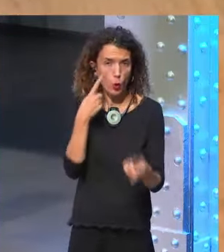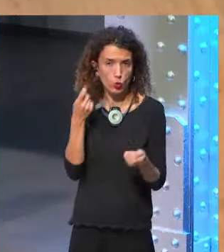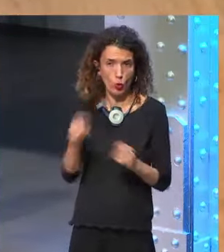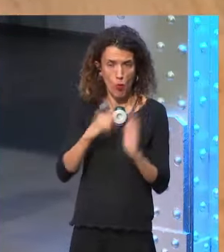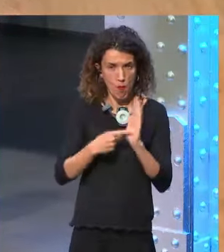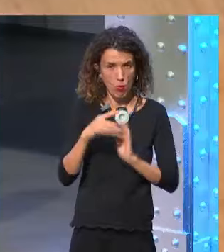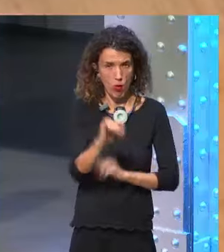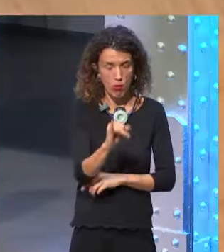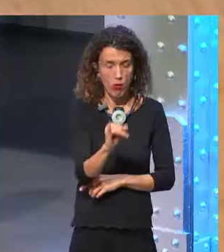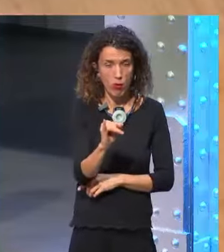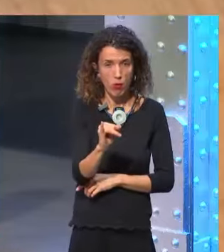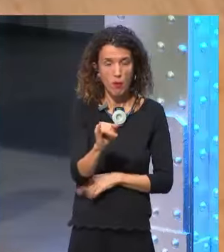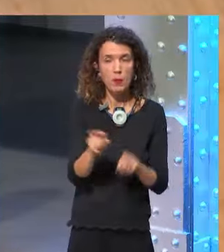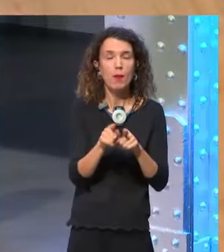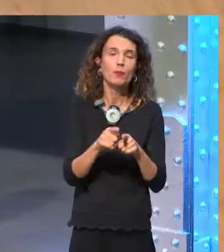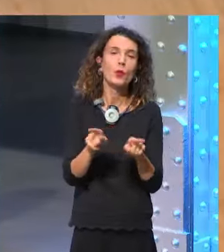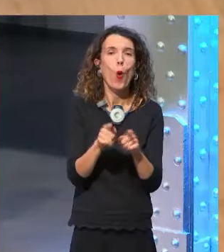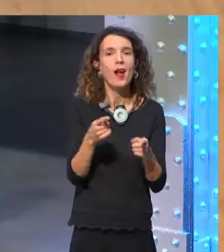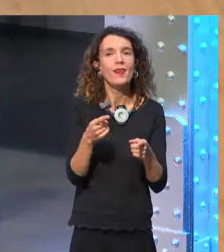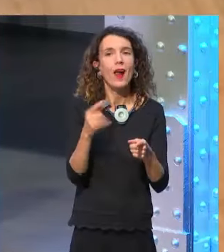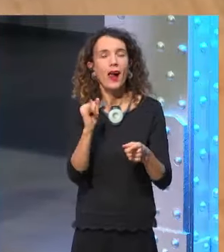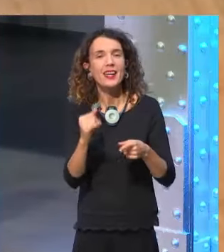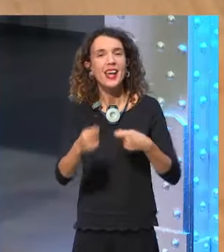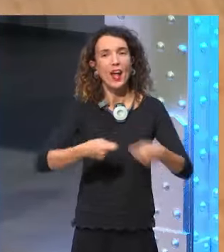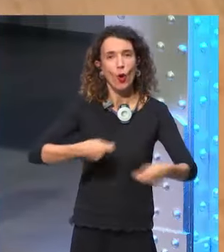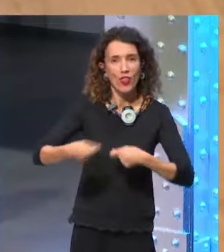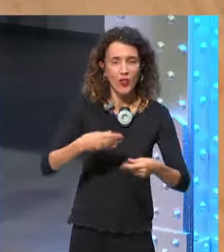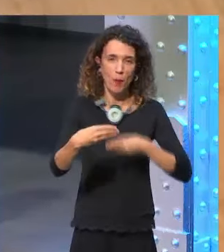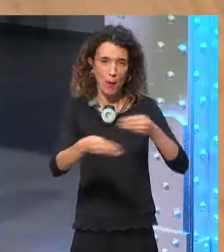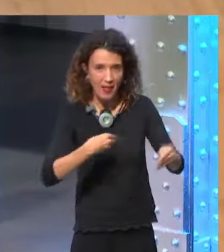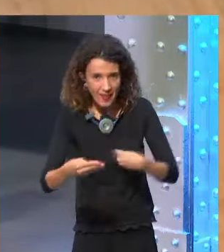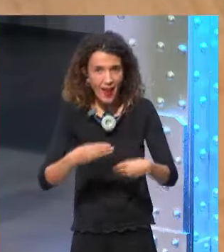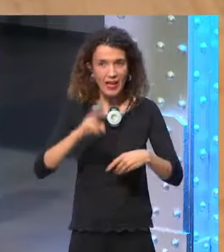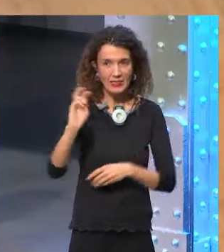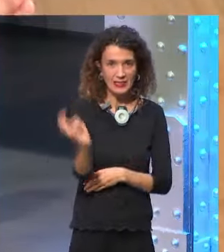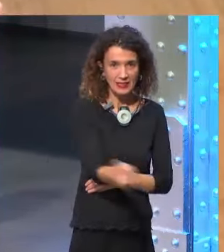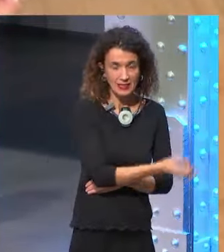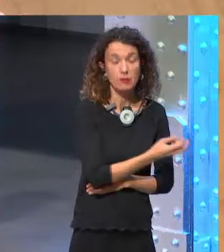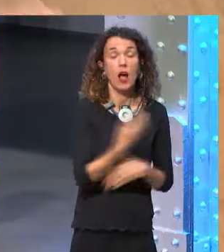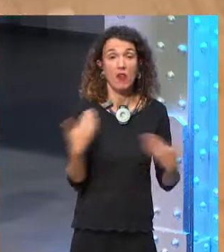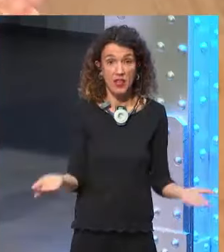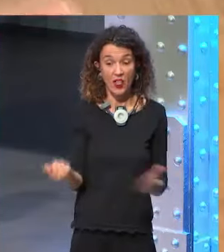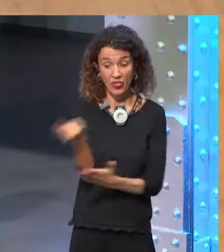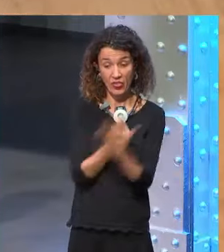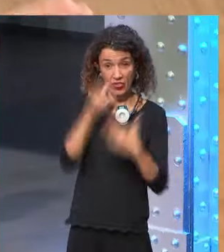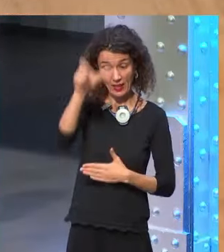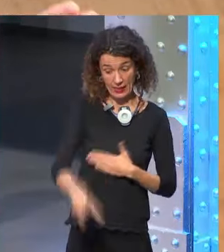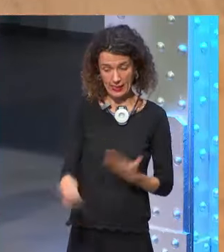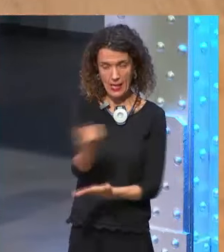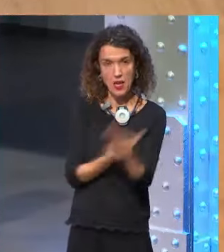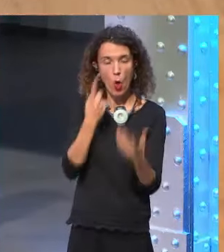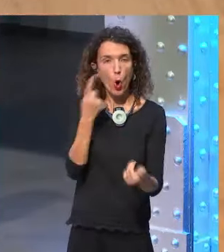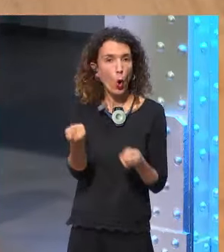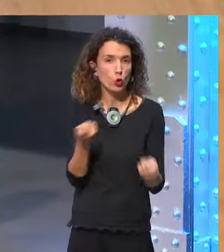with production of building and the material and the budget, etc. But ultimately, the designer is in control from the